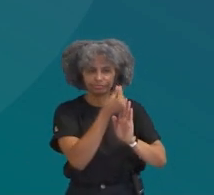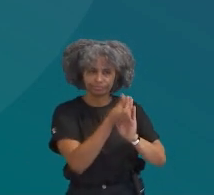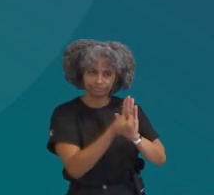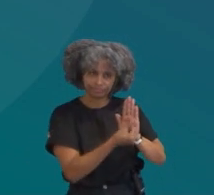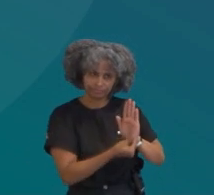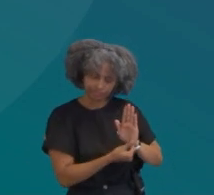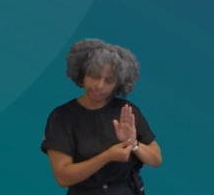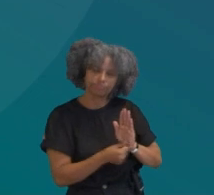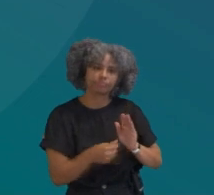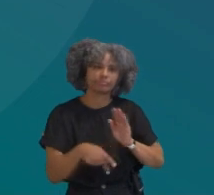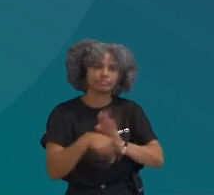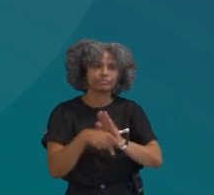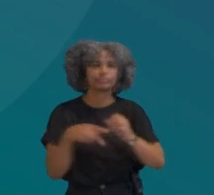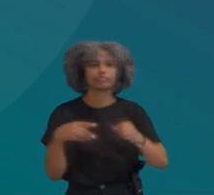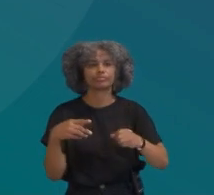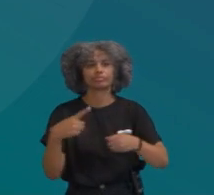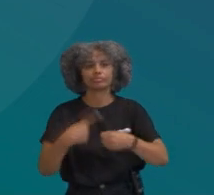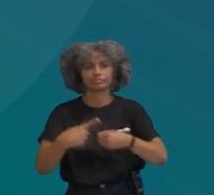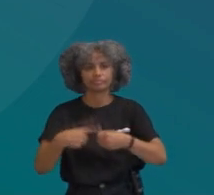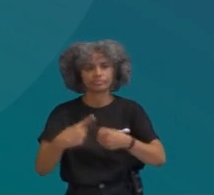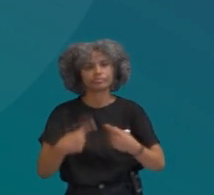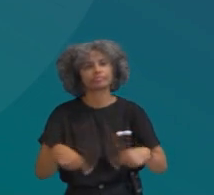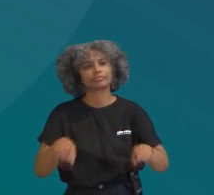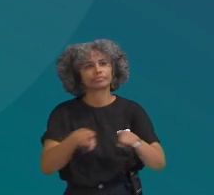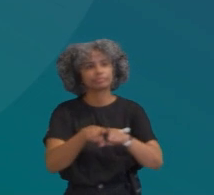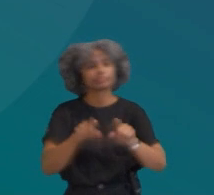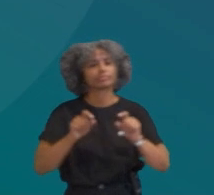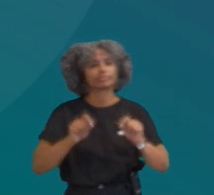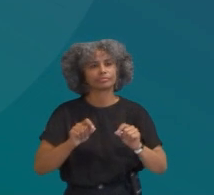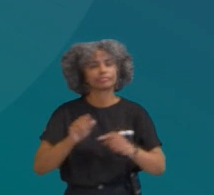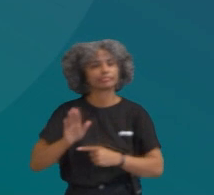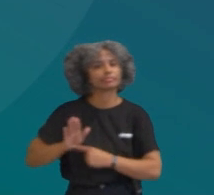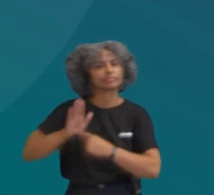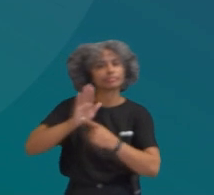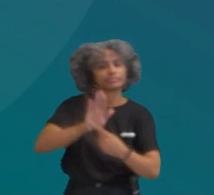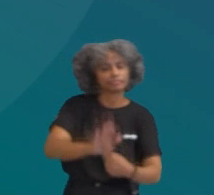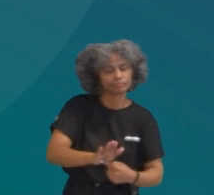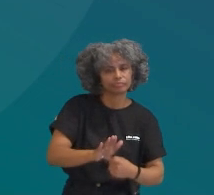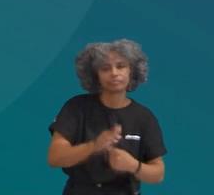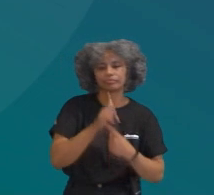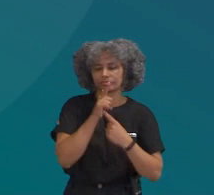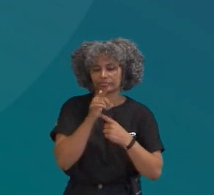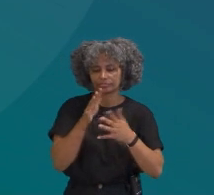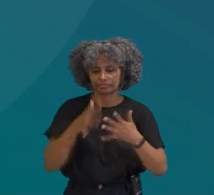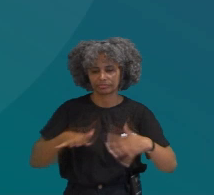Obviously for the restoration of the river basins. This is the last small project I want to show